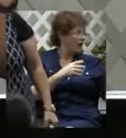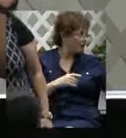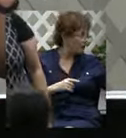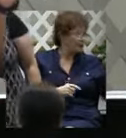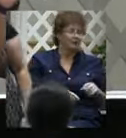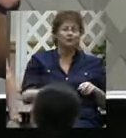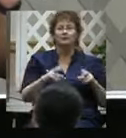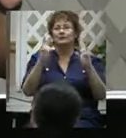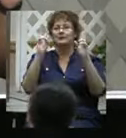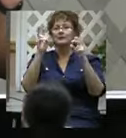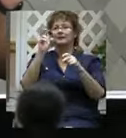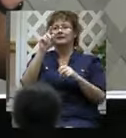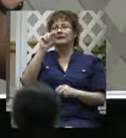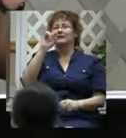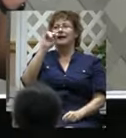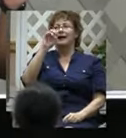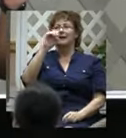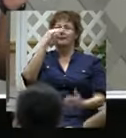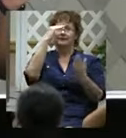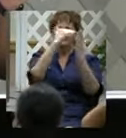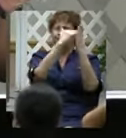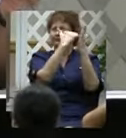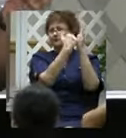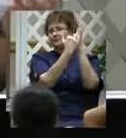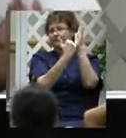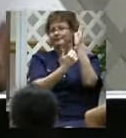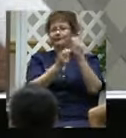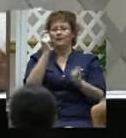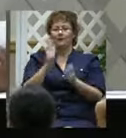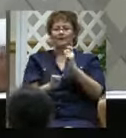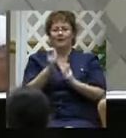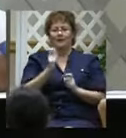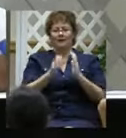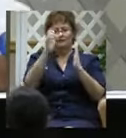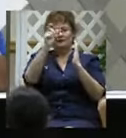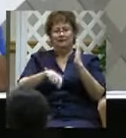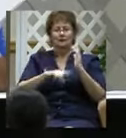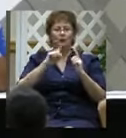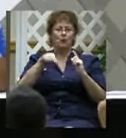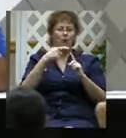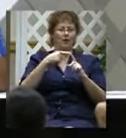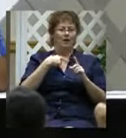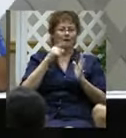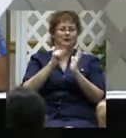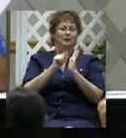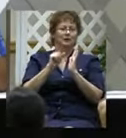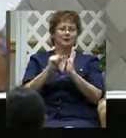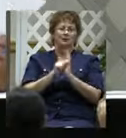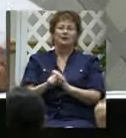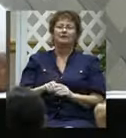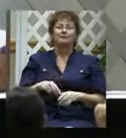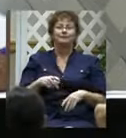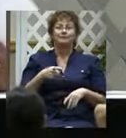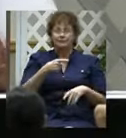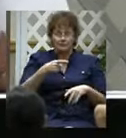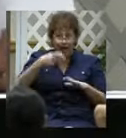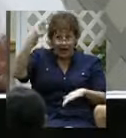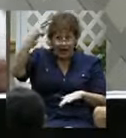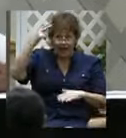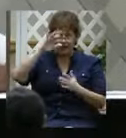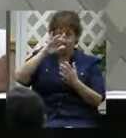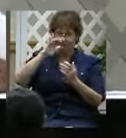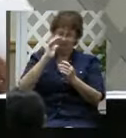title of the document, the word count, the page count, revision date, and just simply added a column of priority. Whether it's high, medium, or low, you can